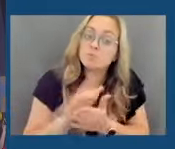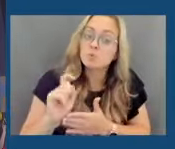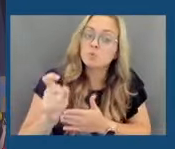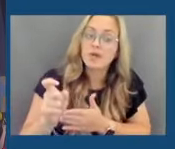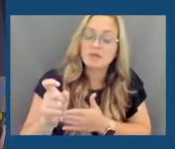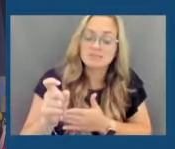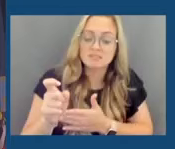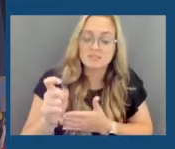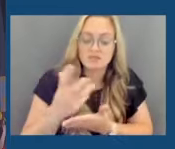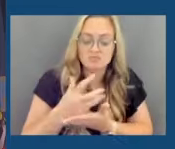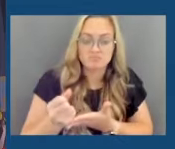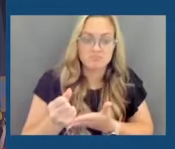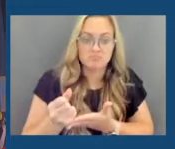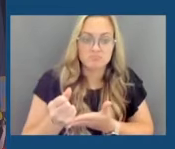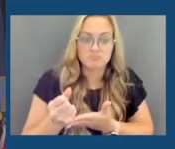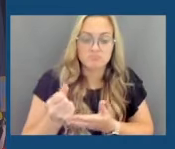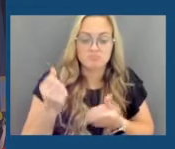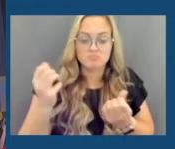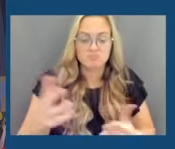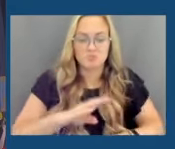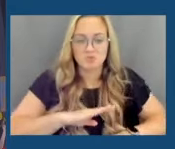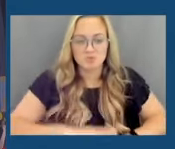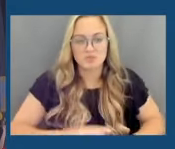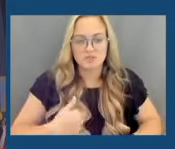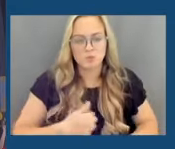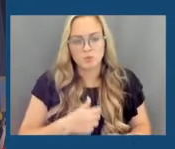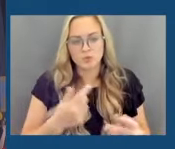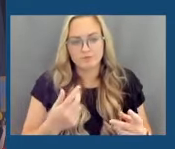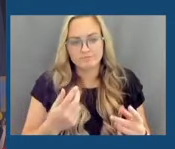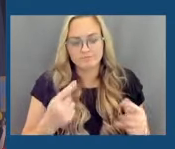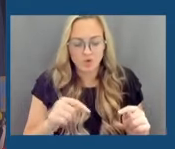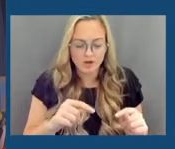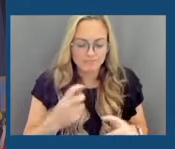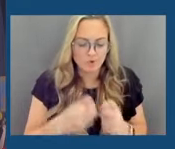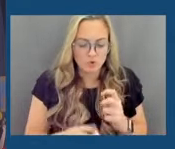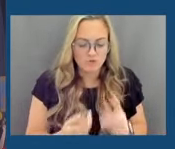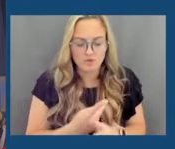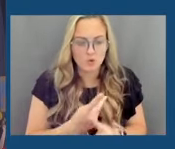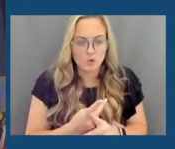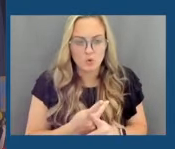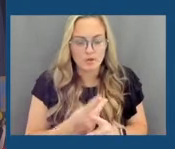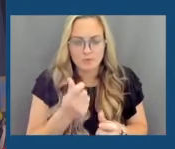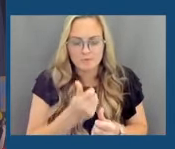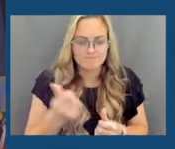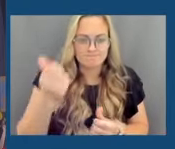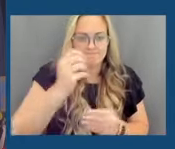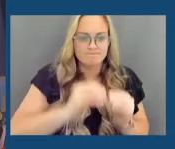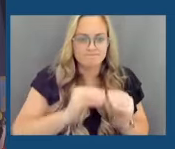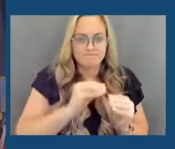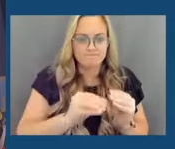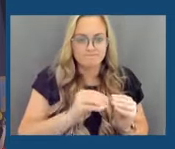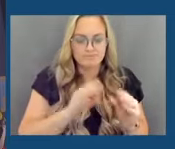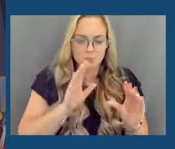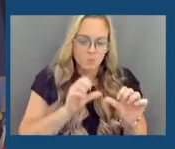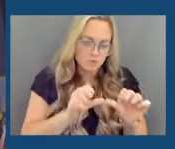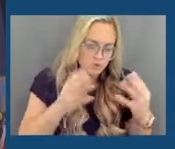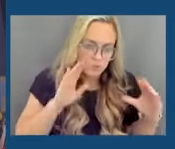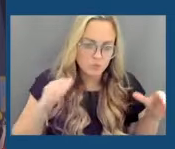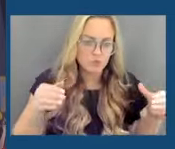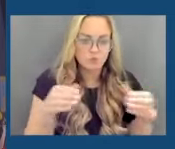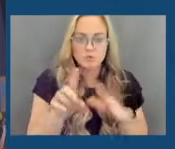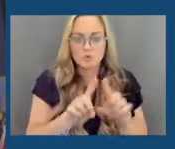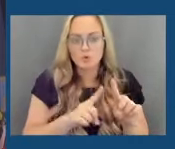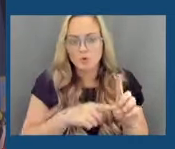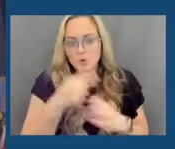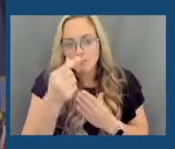up so much of the relief, and we're just trying really hard to get people's head above water. So we're going to keep focusing on the STAR program.